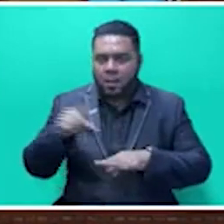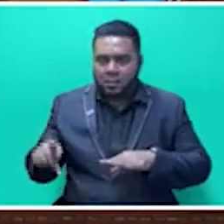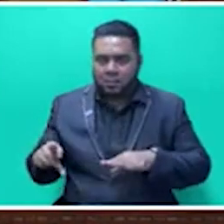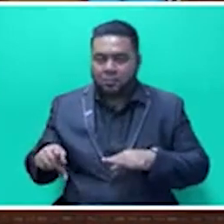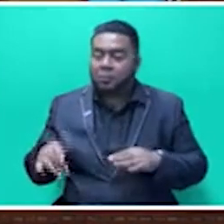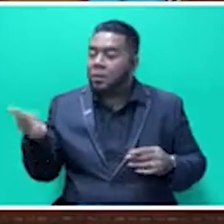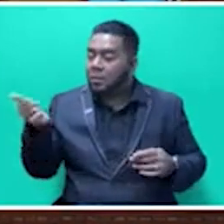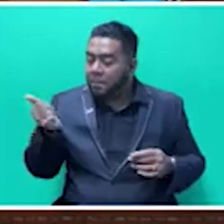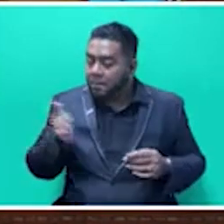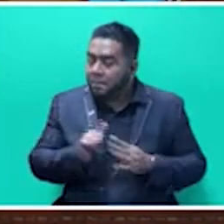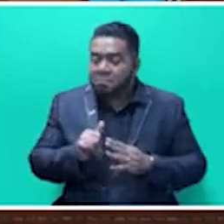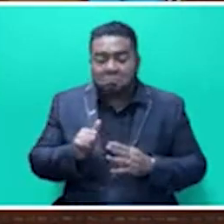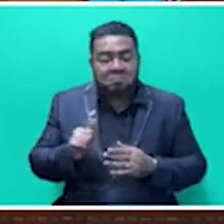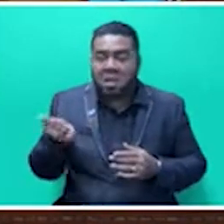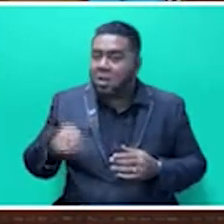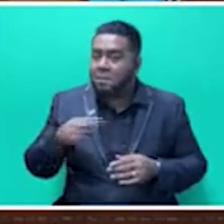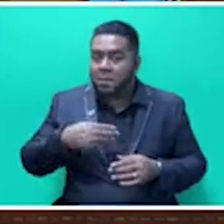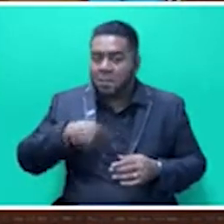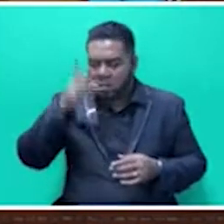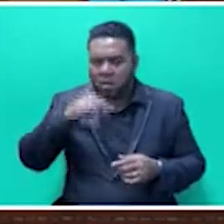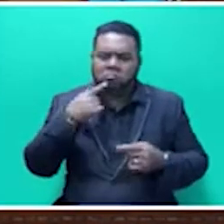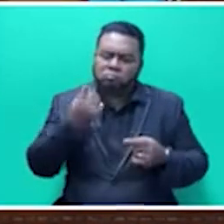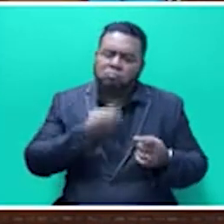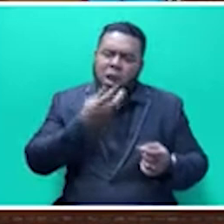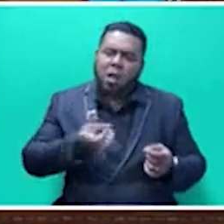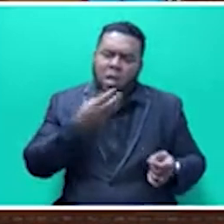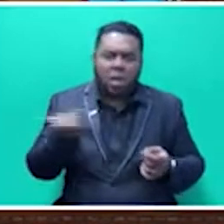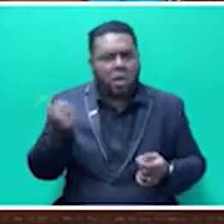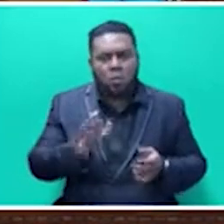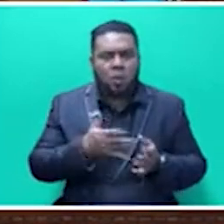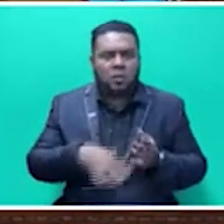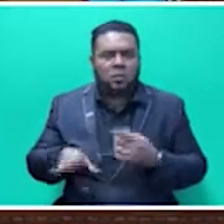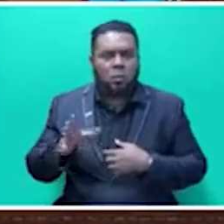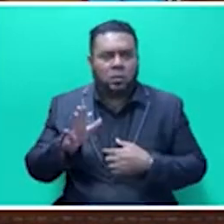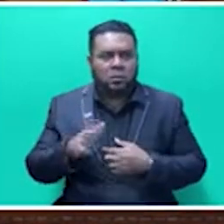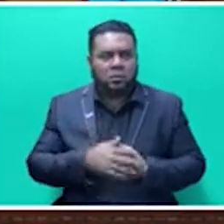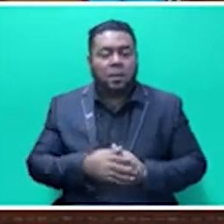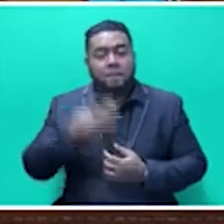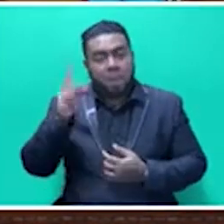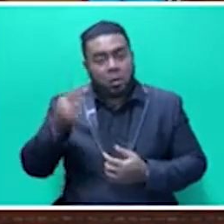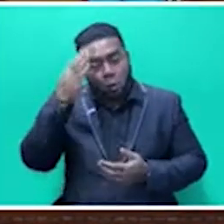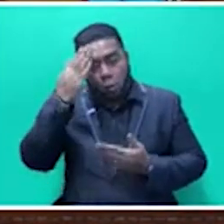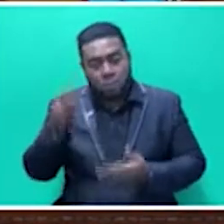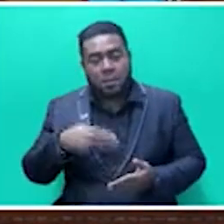Therefore, any member can say whatever they want in this house. But honourable members,